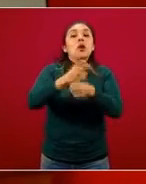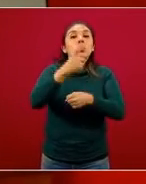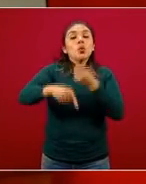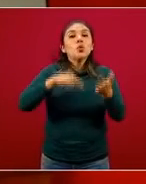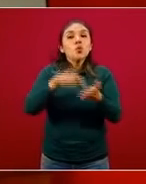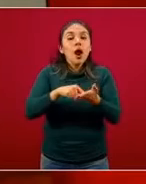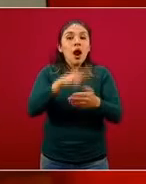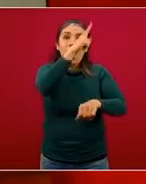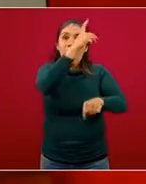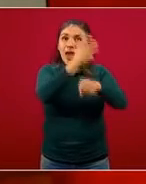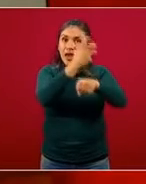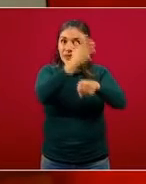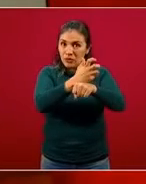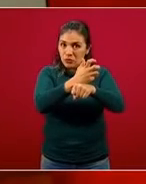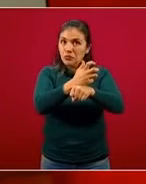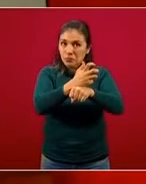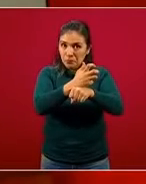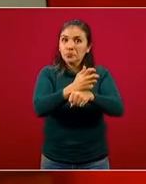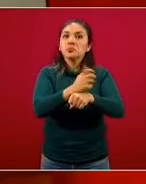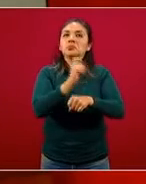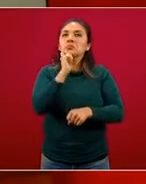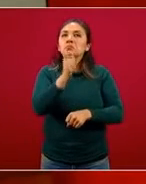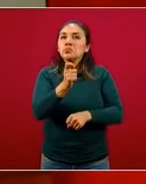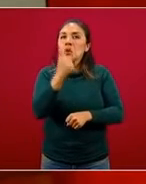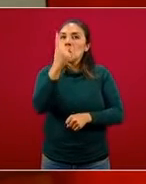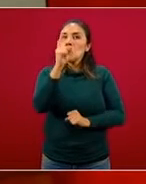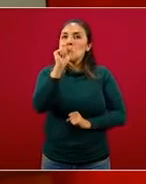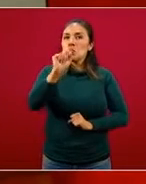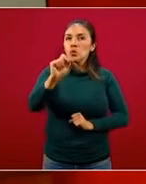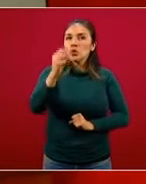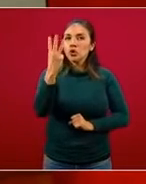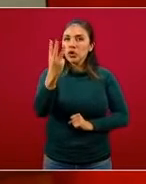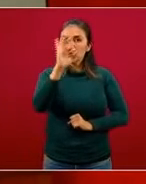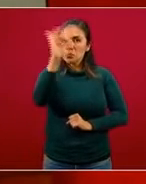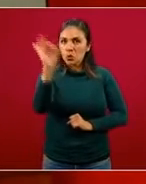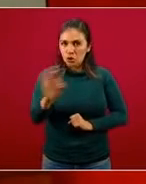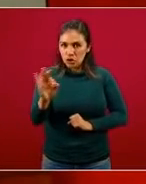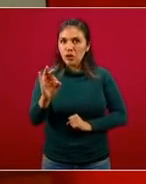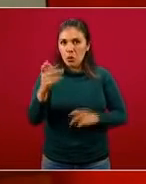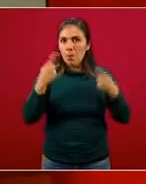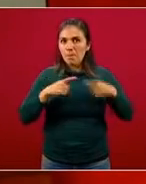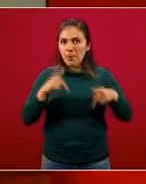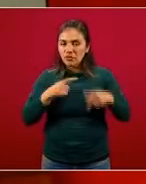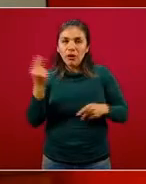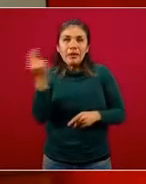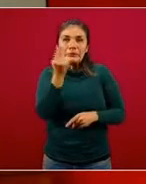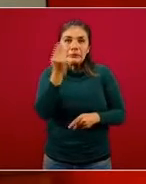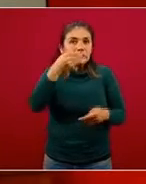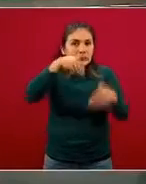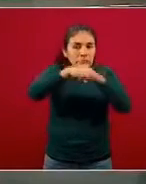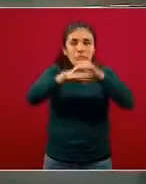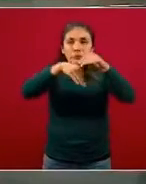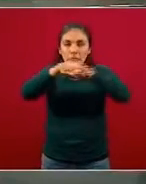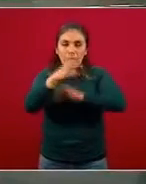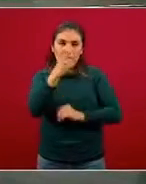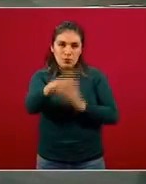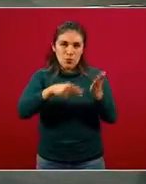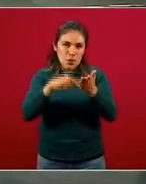Now, talking about the international comparison with Mexico,